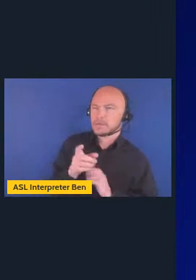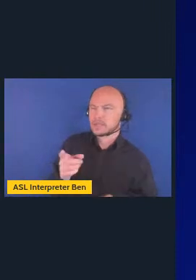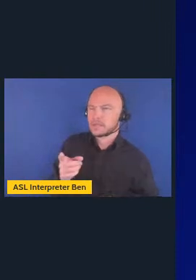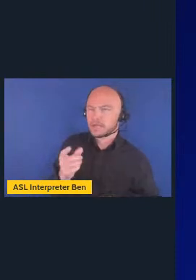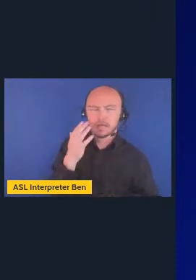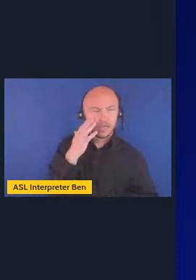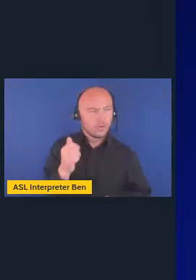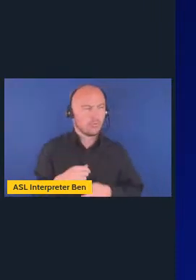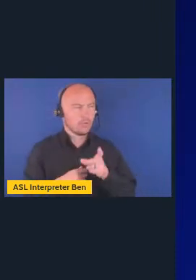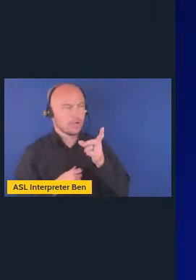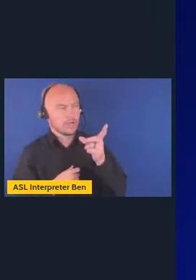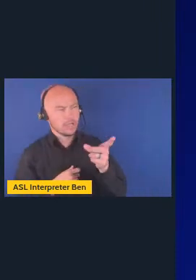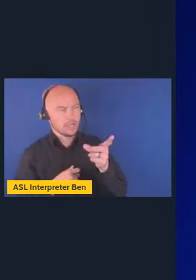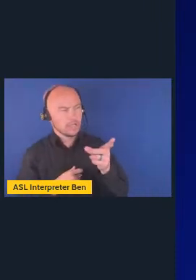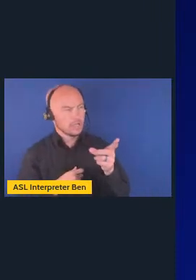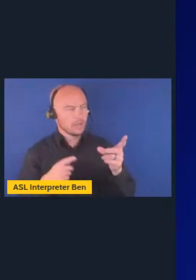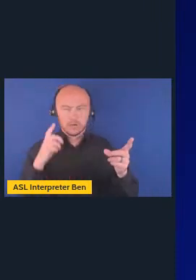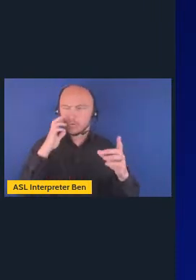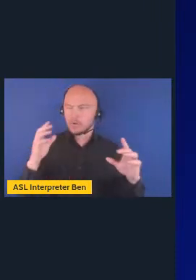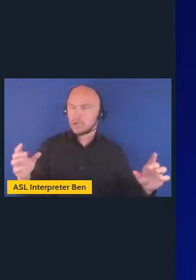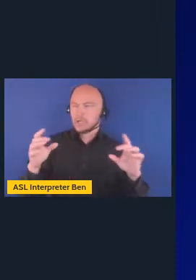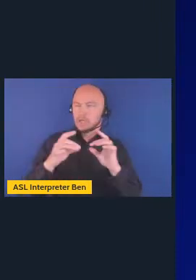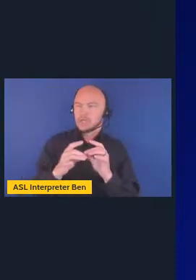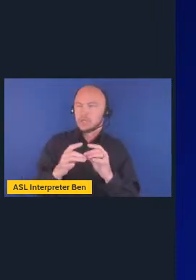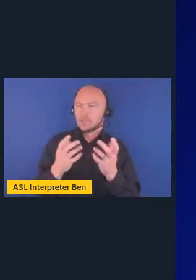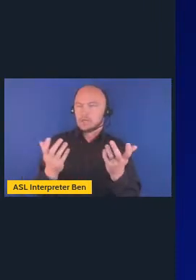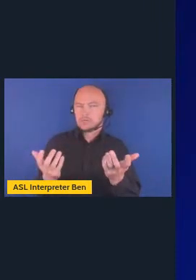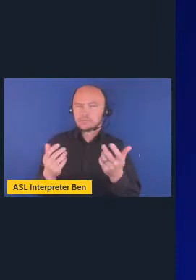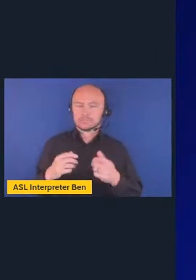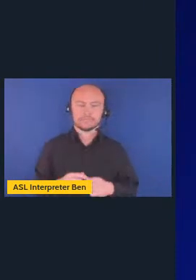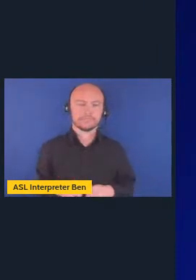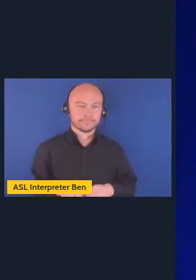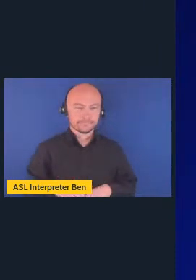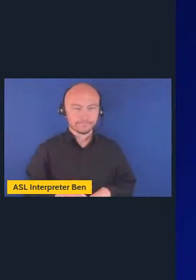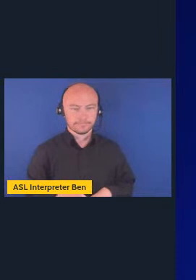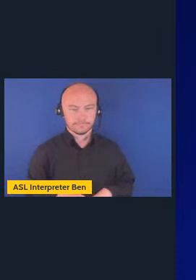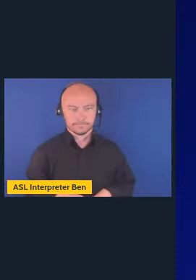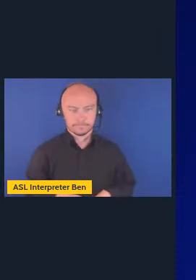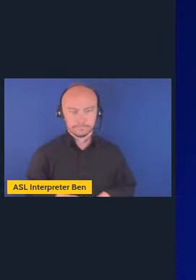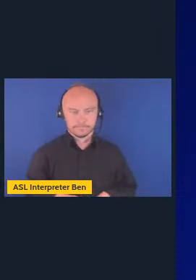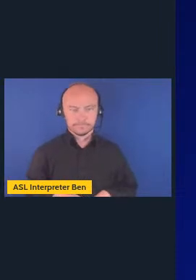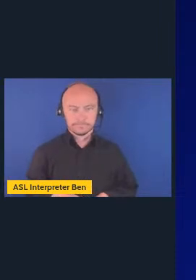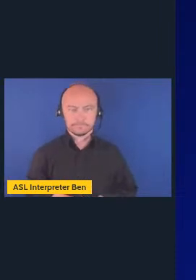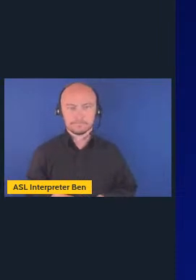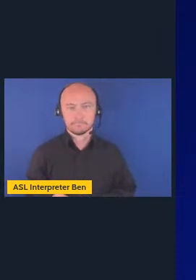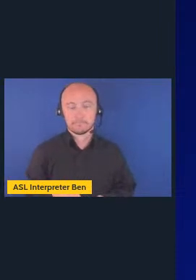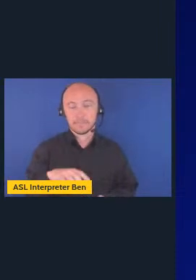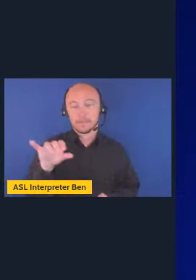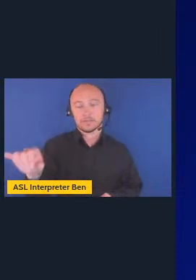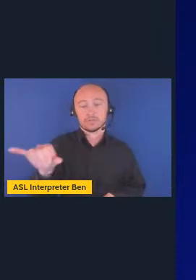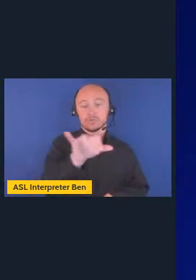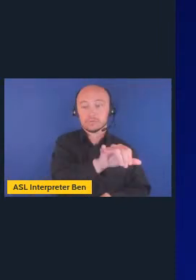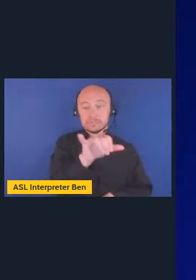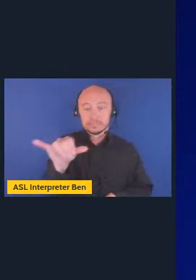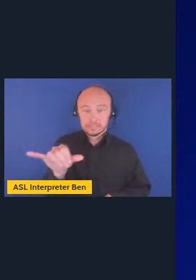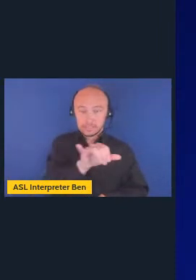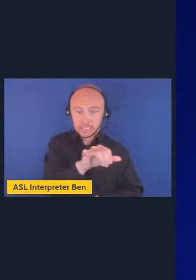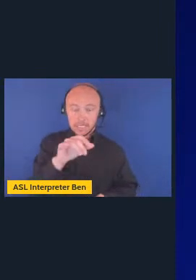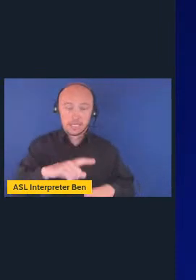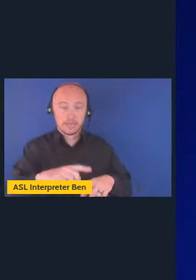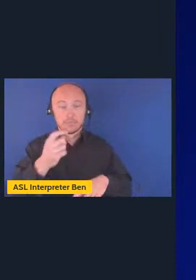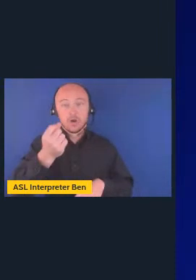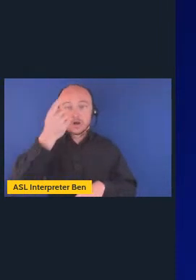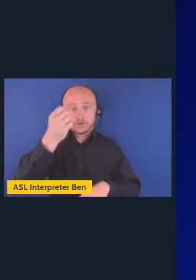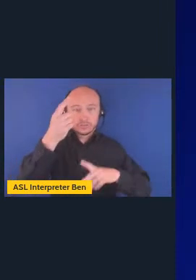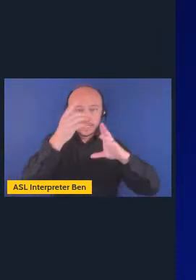EventBridge, SQS over Kinesis? Now, this is the exact same architecture designed using well-known and understood